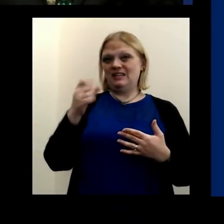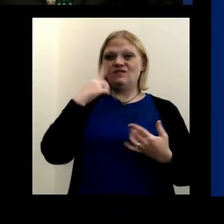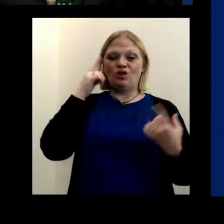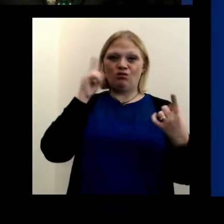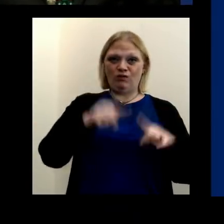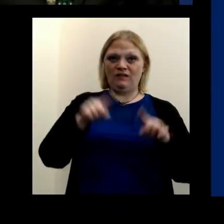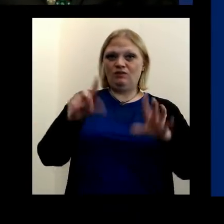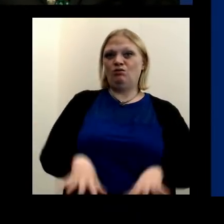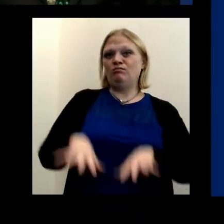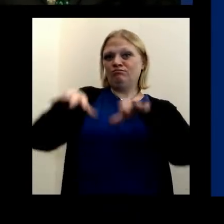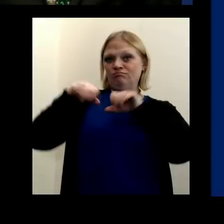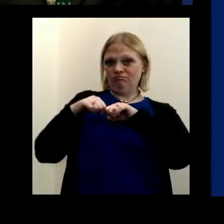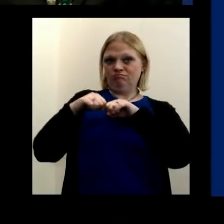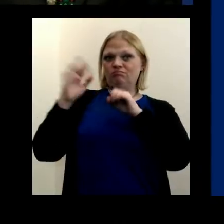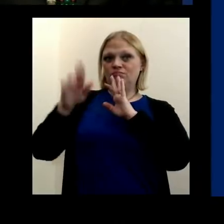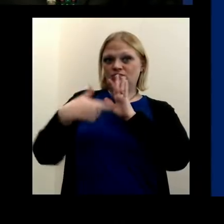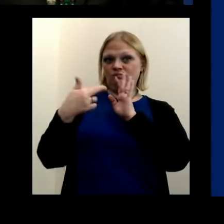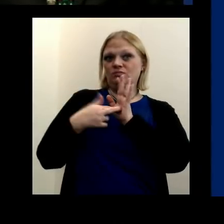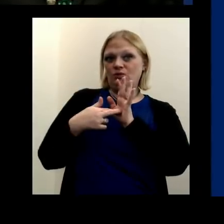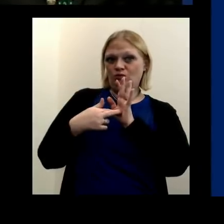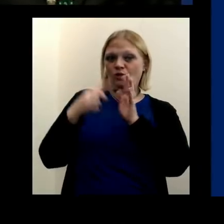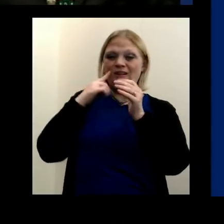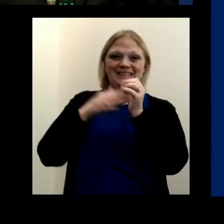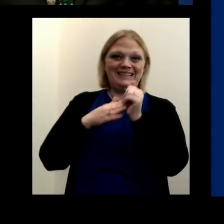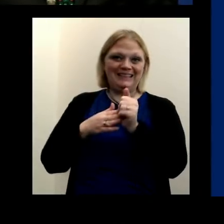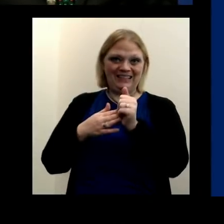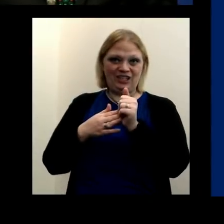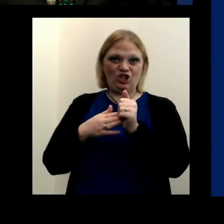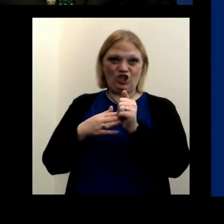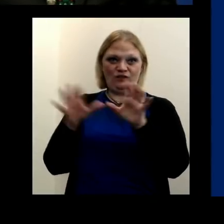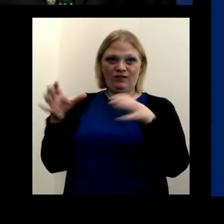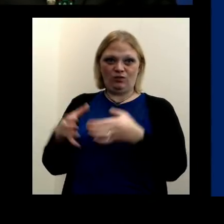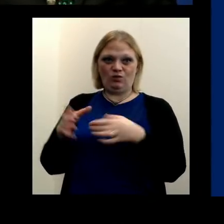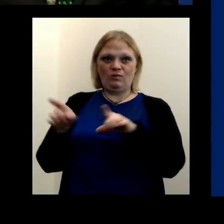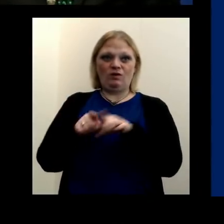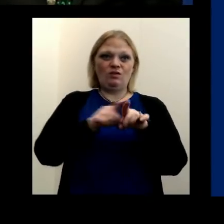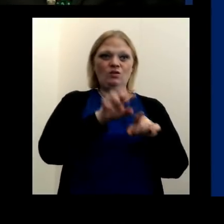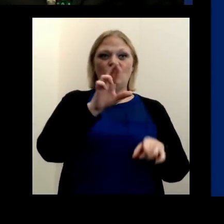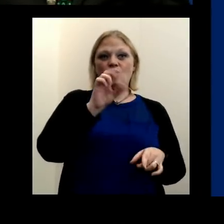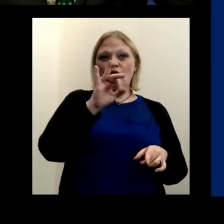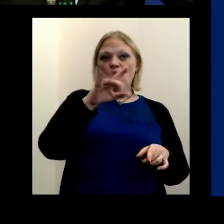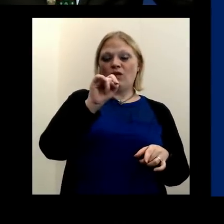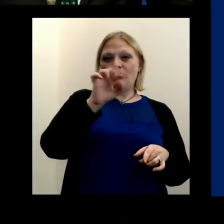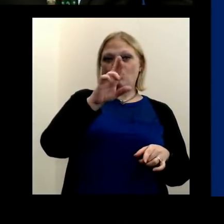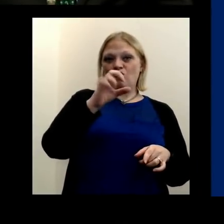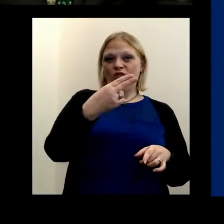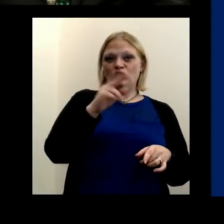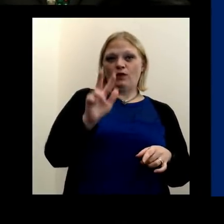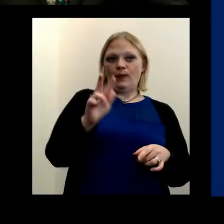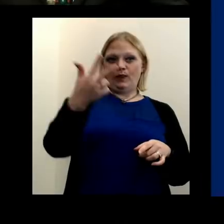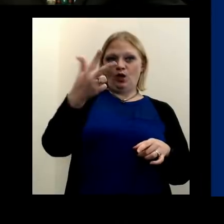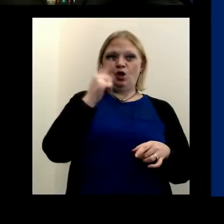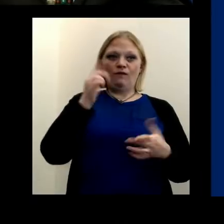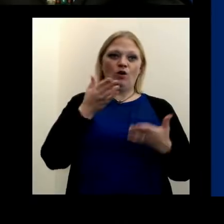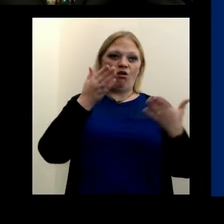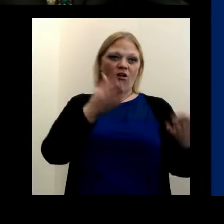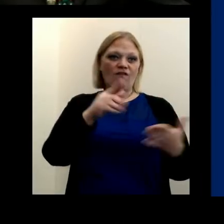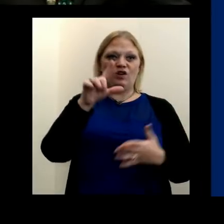role as our team leader of the Erie County Vaccine Task Force, as well as Robert Rich III for offering the